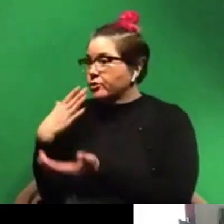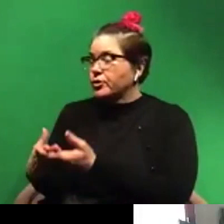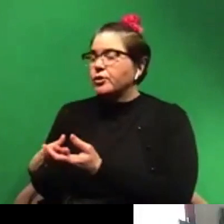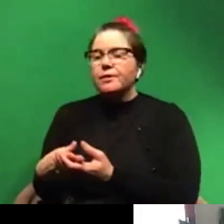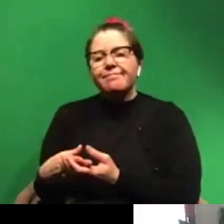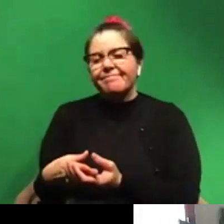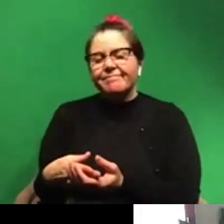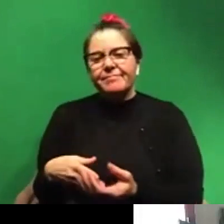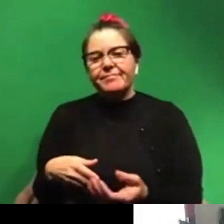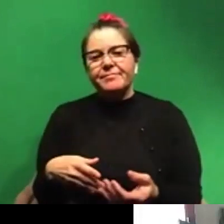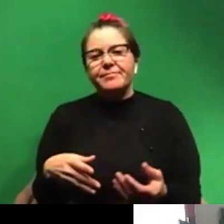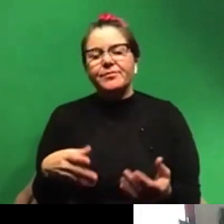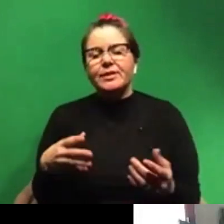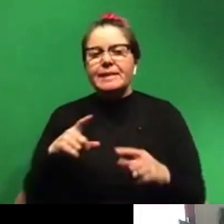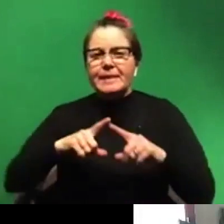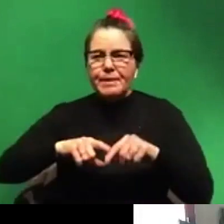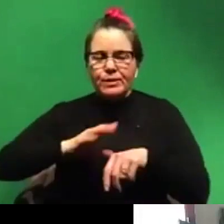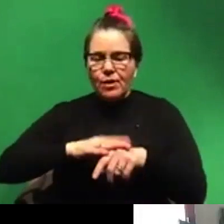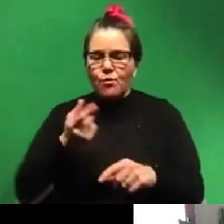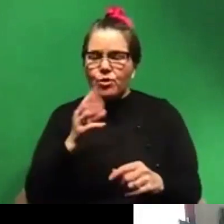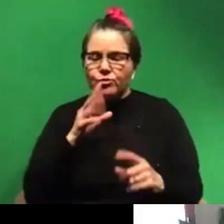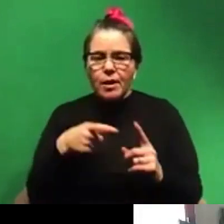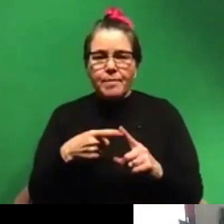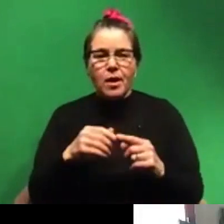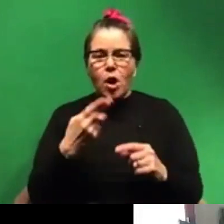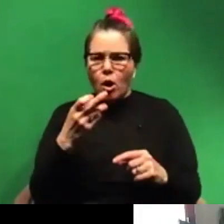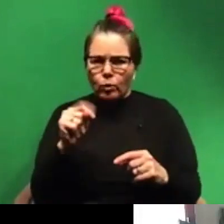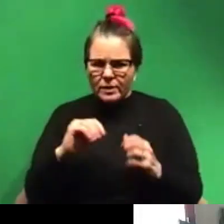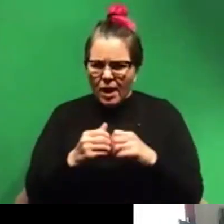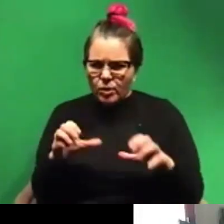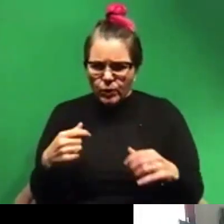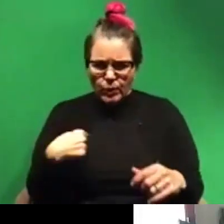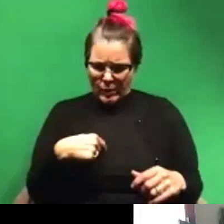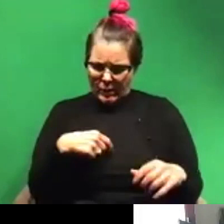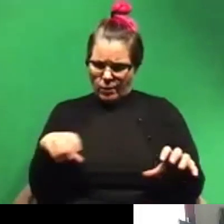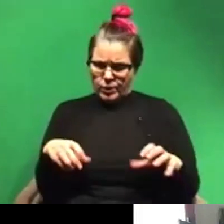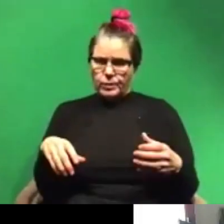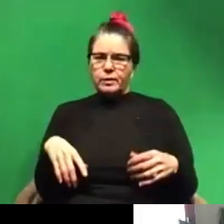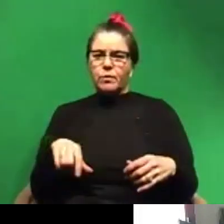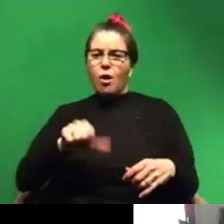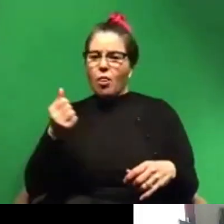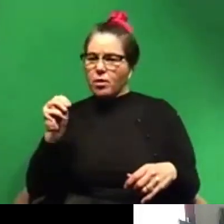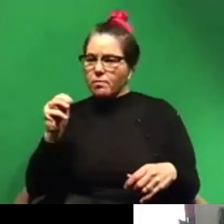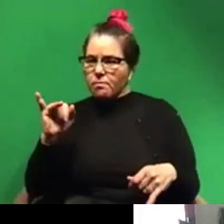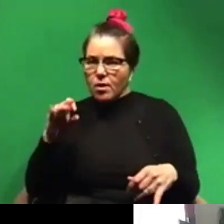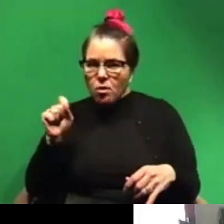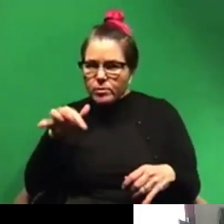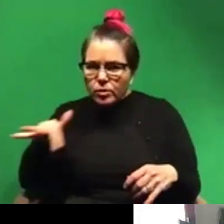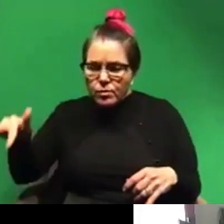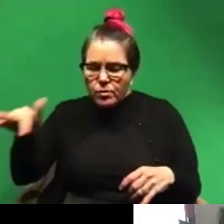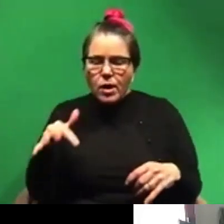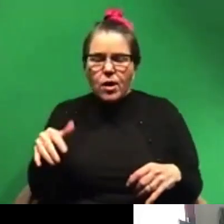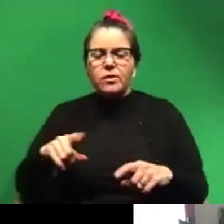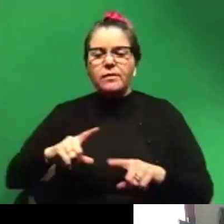it's context dependent. How is the host doing? How are we doing? What other microbes are around? There are a lot of things